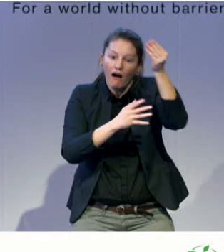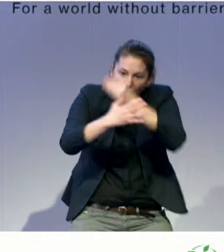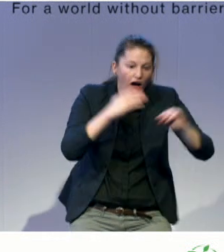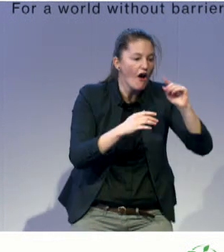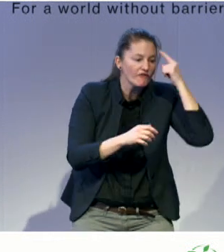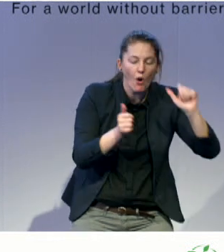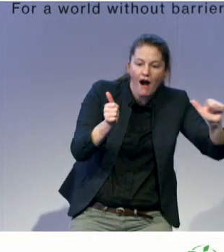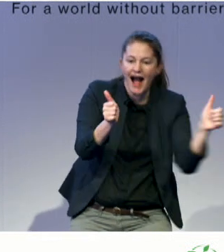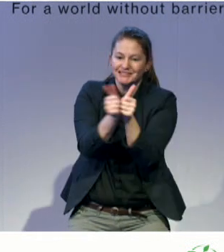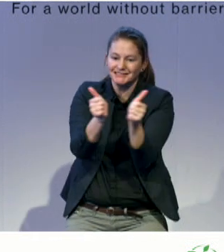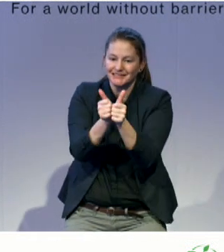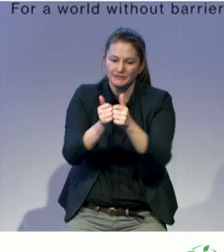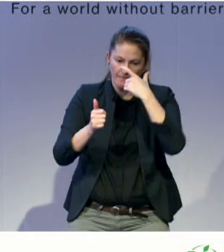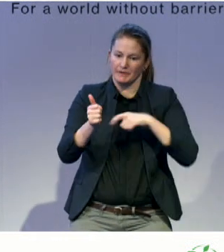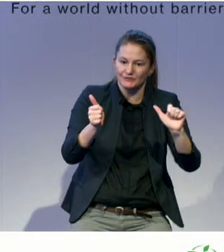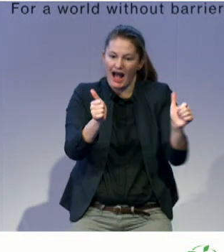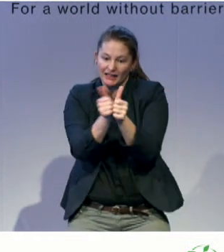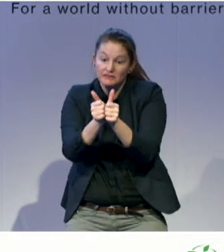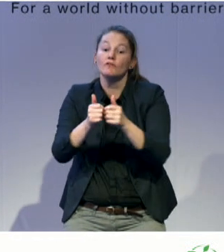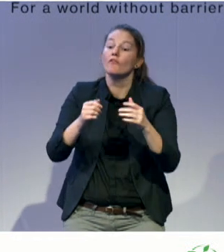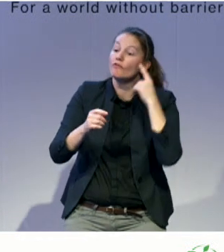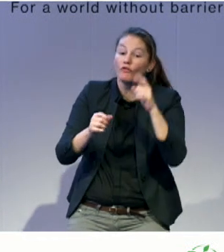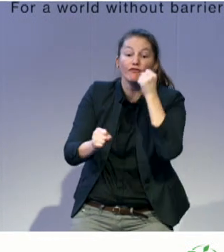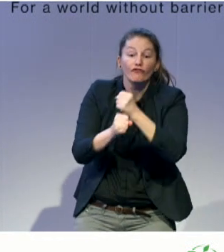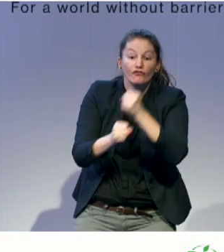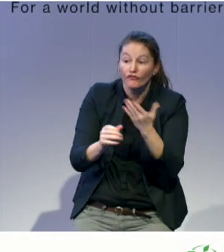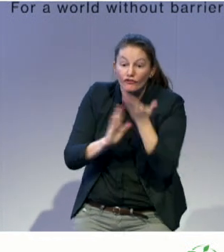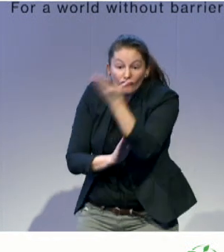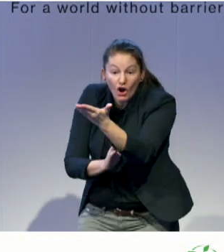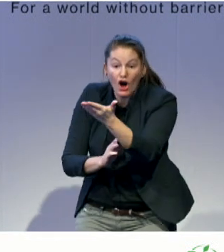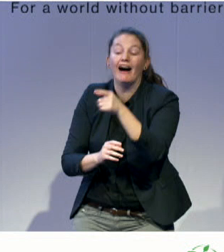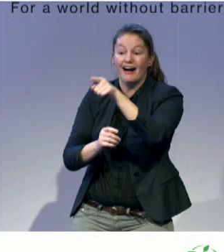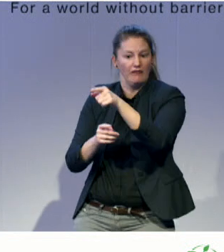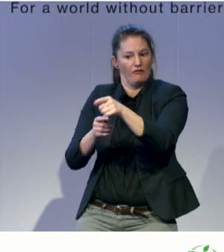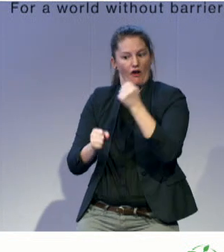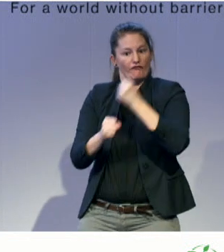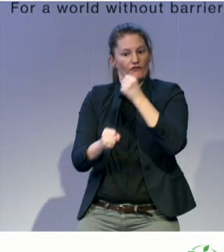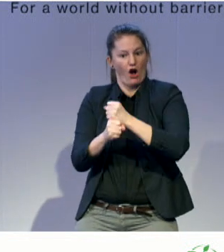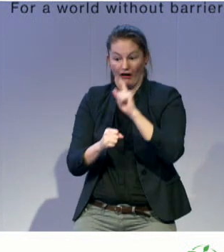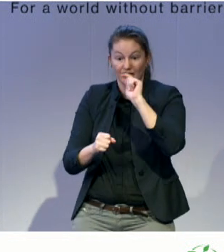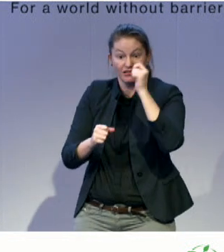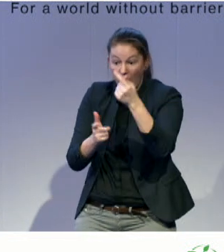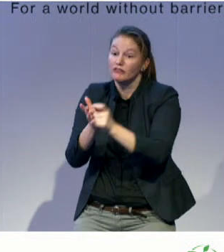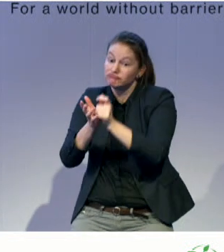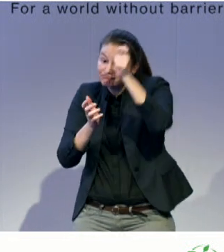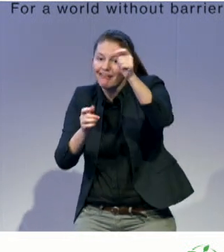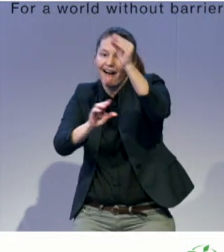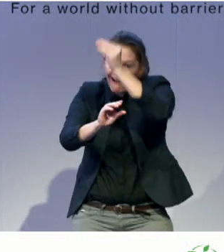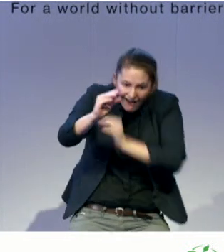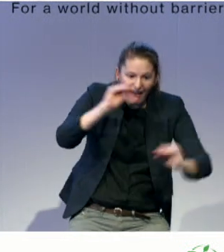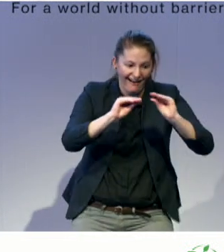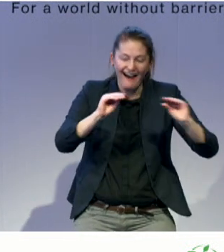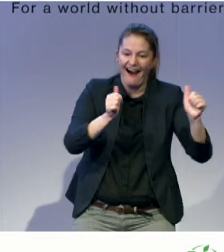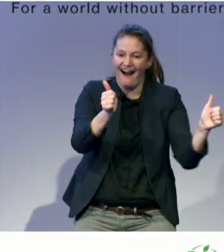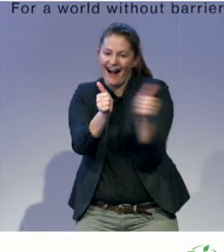taxes, what we call a virtuous cycle. Just as some of all the tax money is used for roads